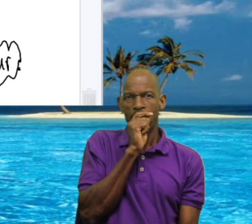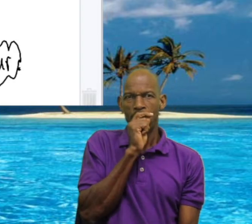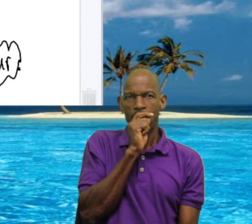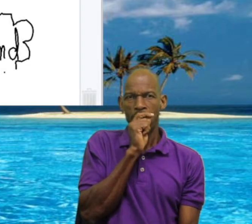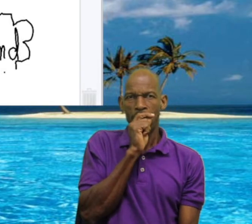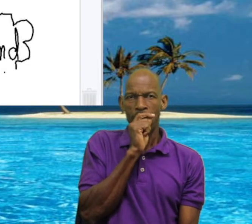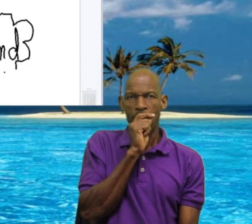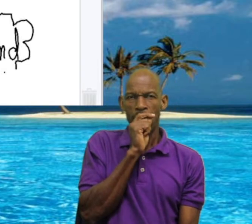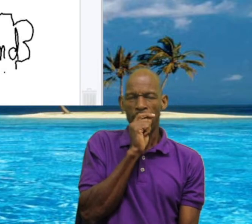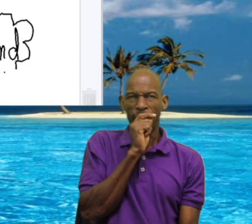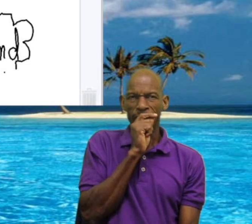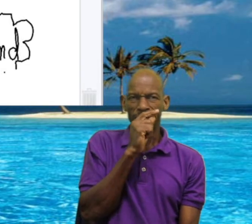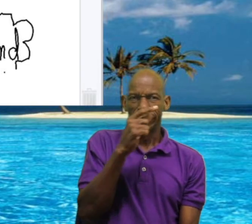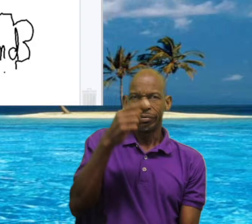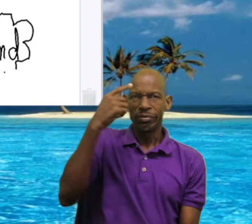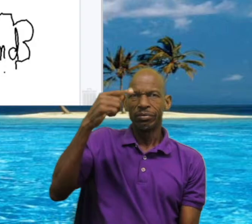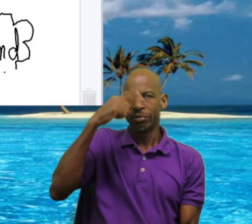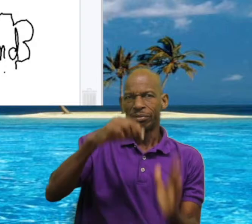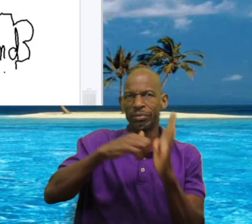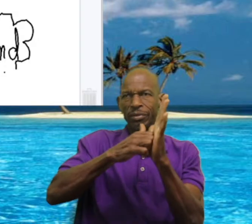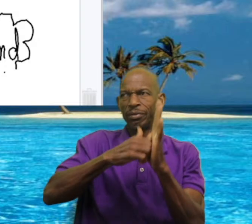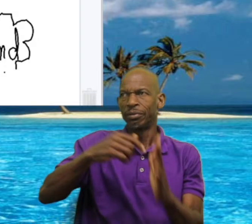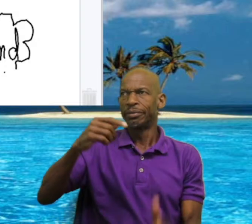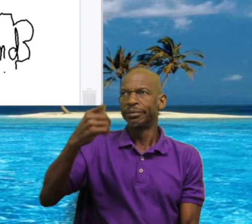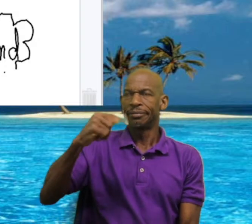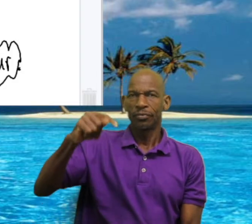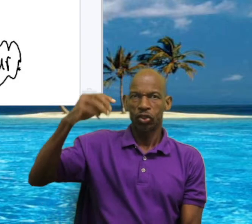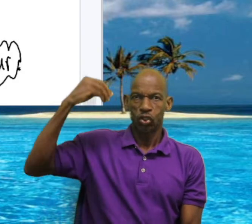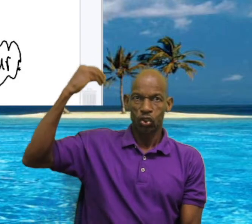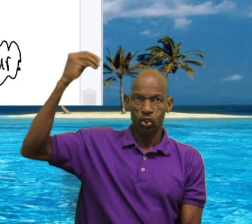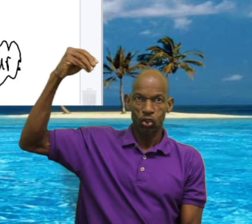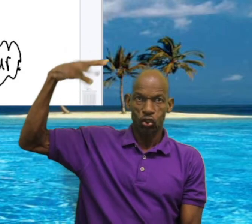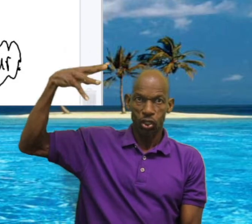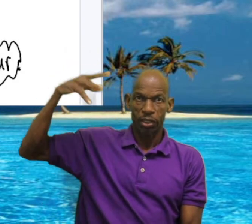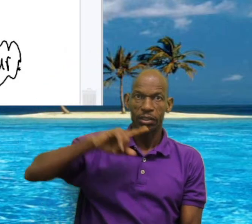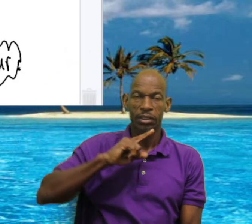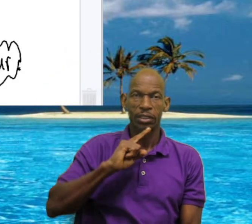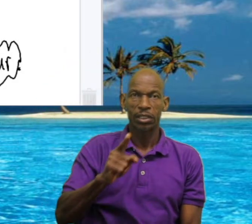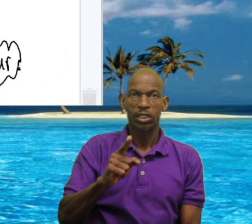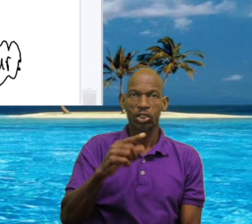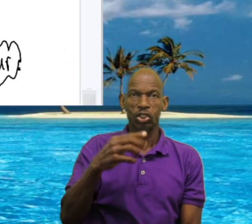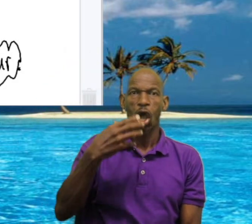Where have them, boy? This is the and the buts.